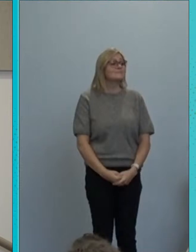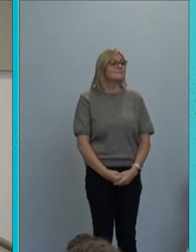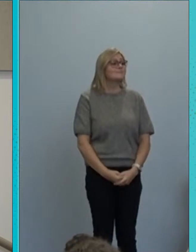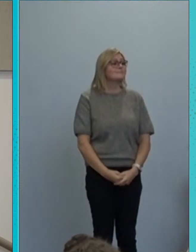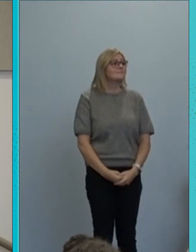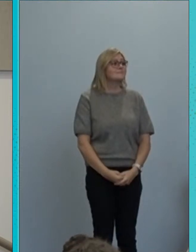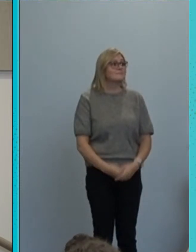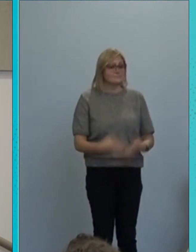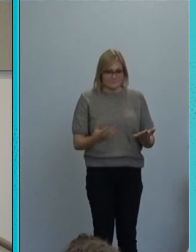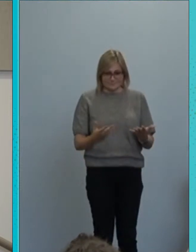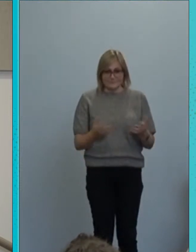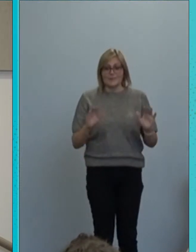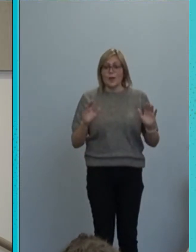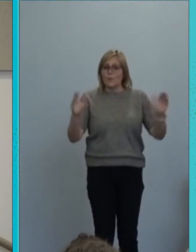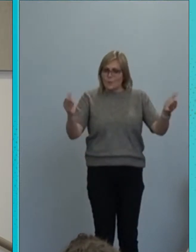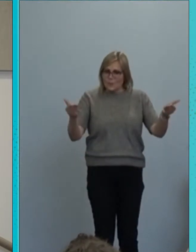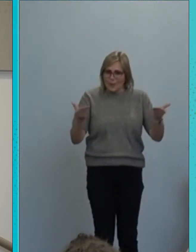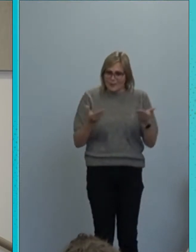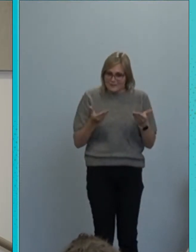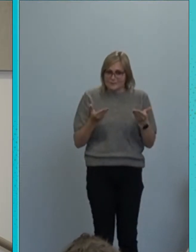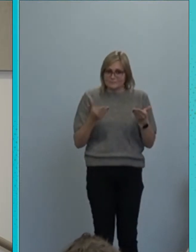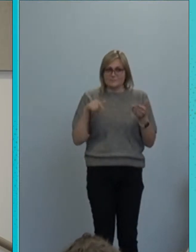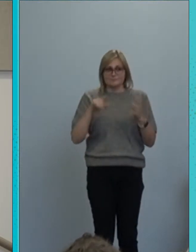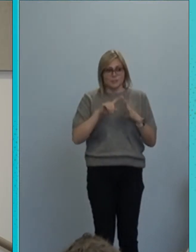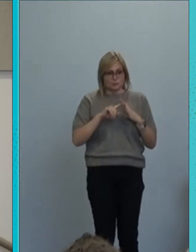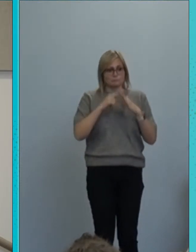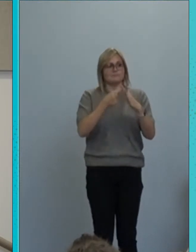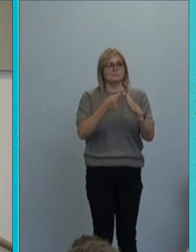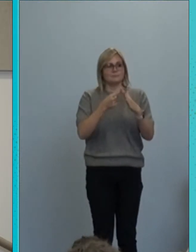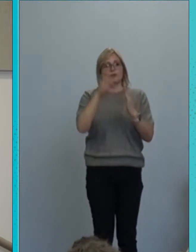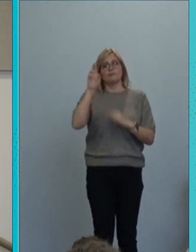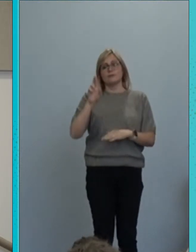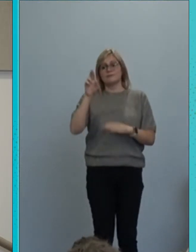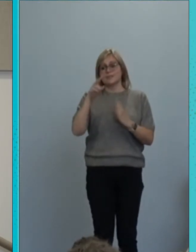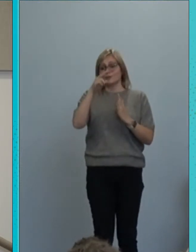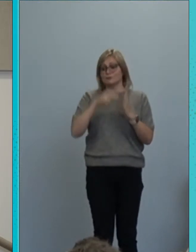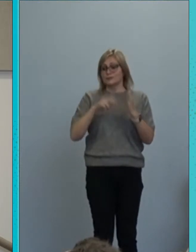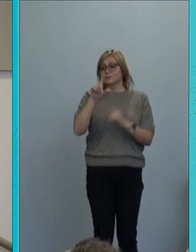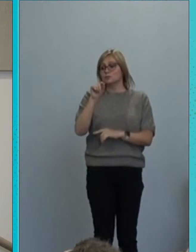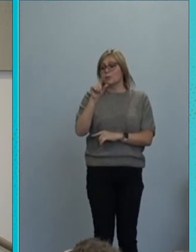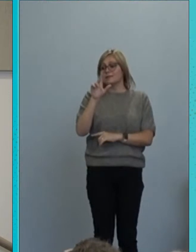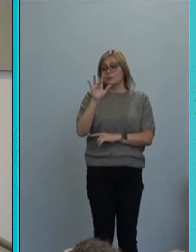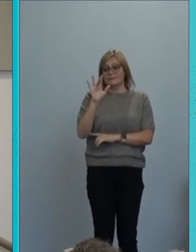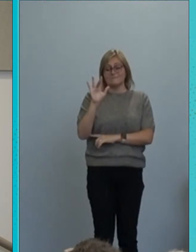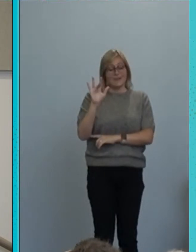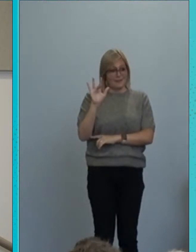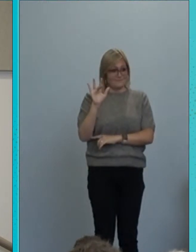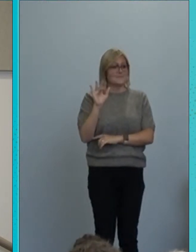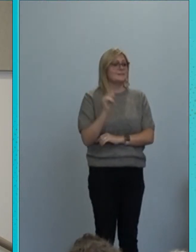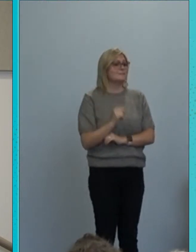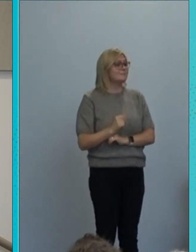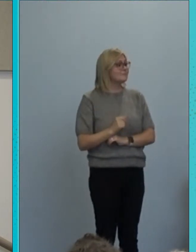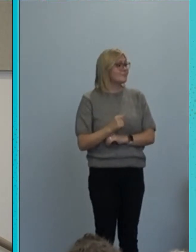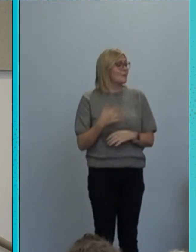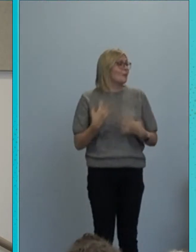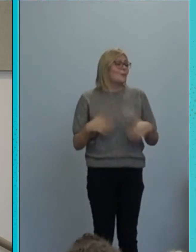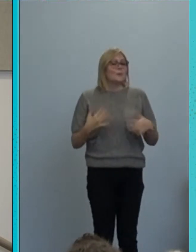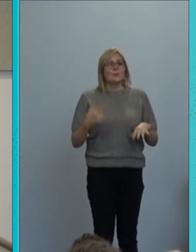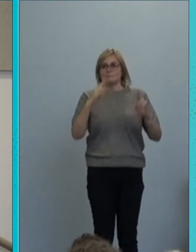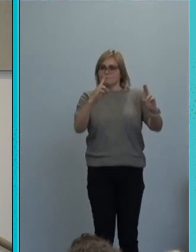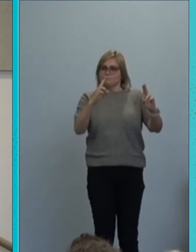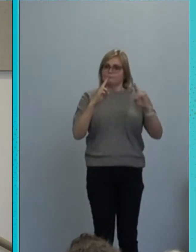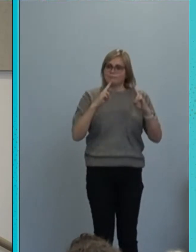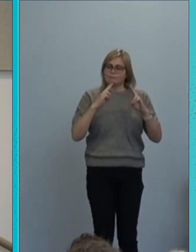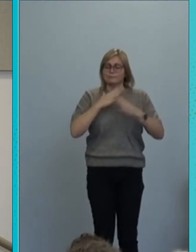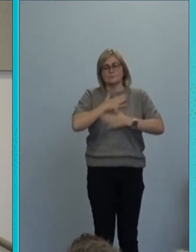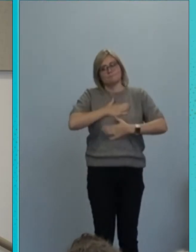Well, welcome to the kickoff of Riverside Reads 2025. I have the honor and